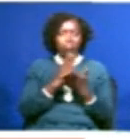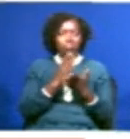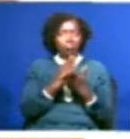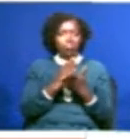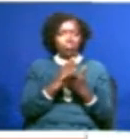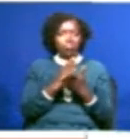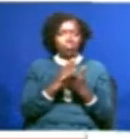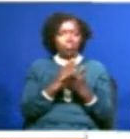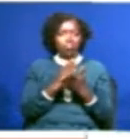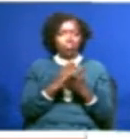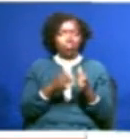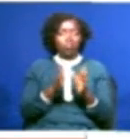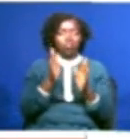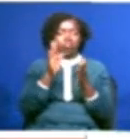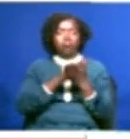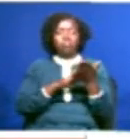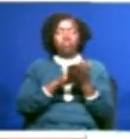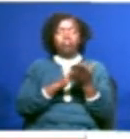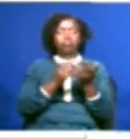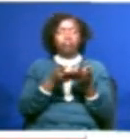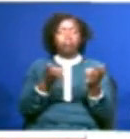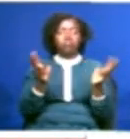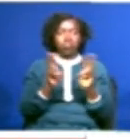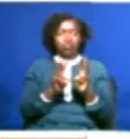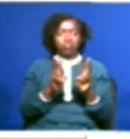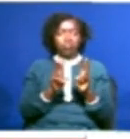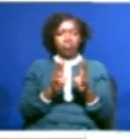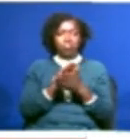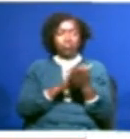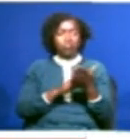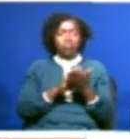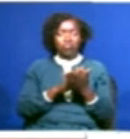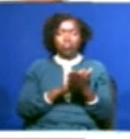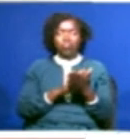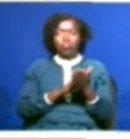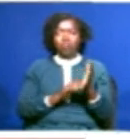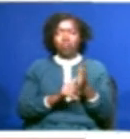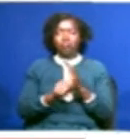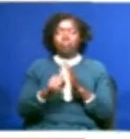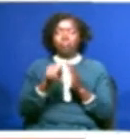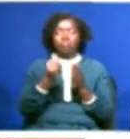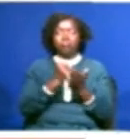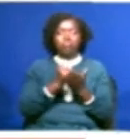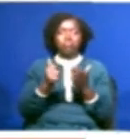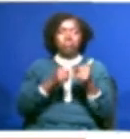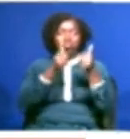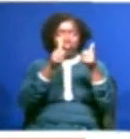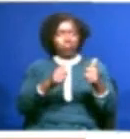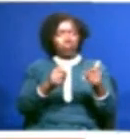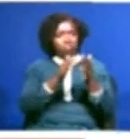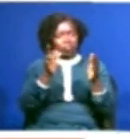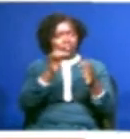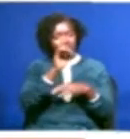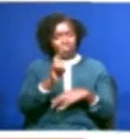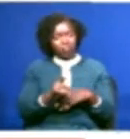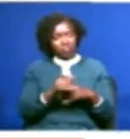that allowed for the establishment of a panel that was established under the Gazette notice. My big question obviously